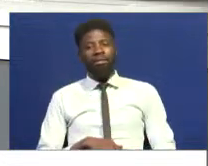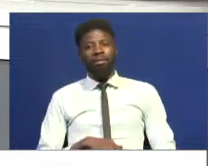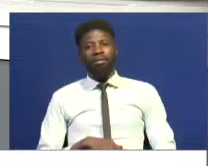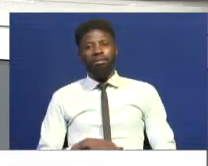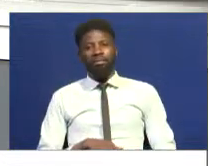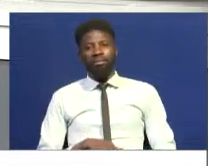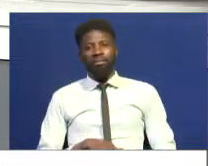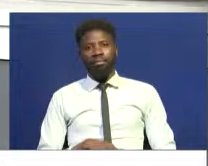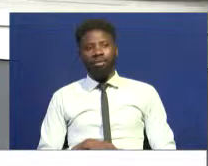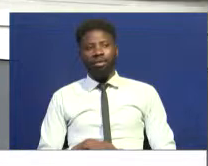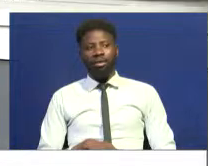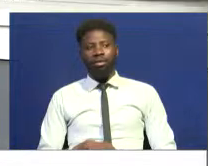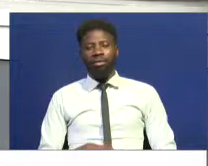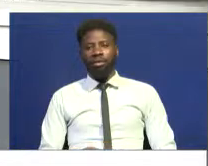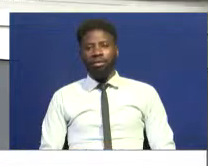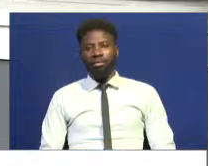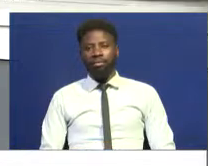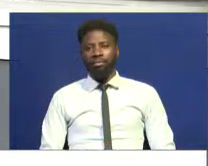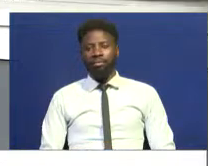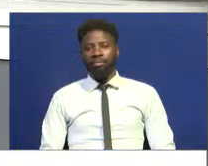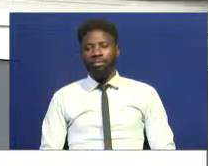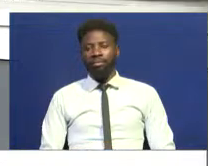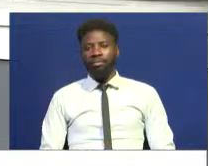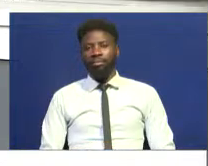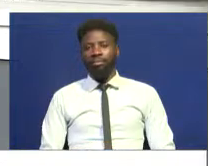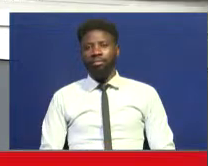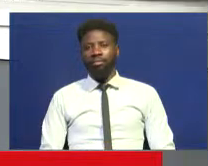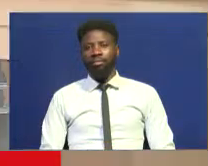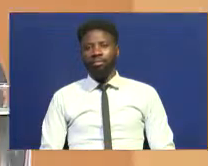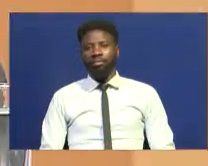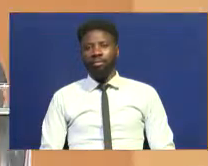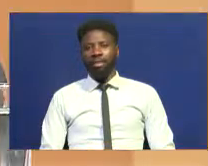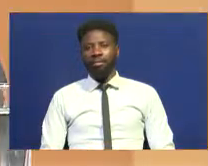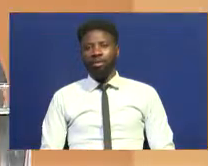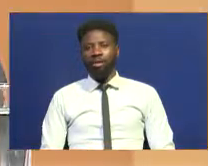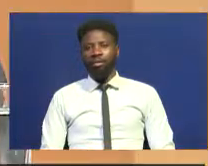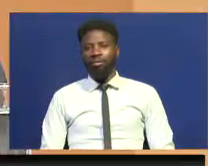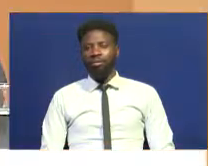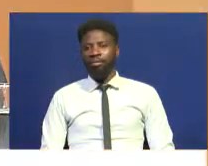mean, what is happening in that country? I think what inspires me,